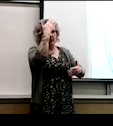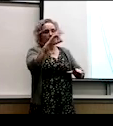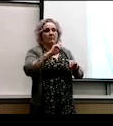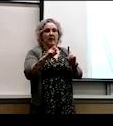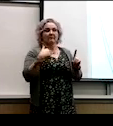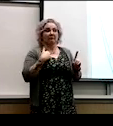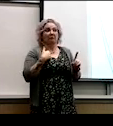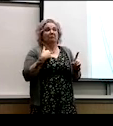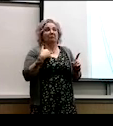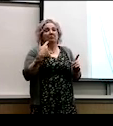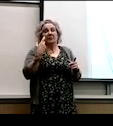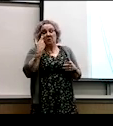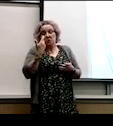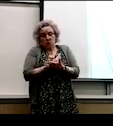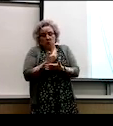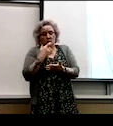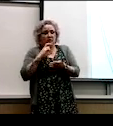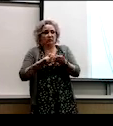talking.